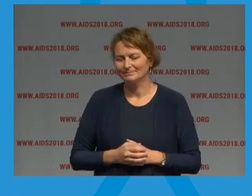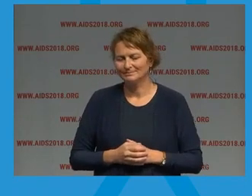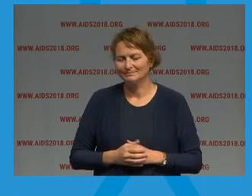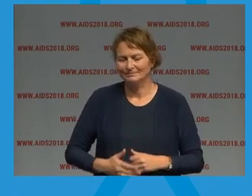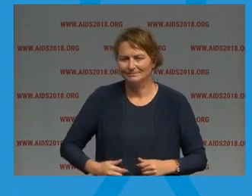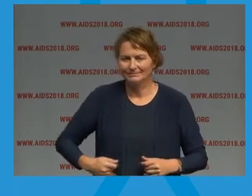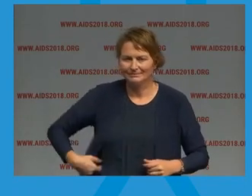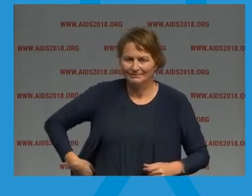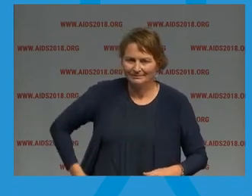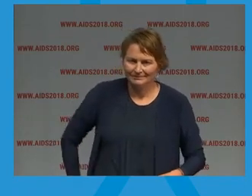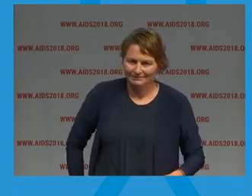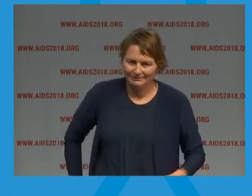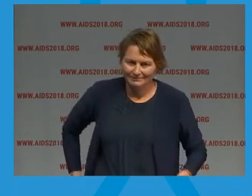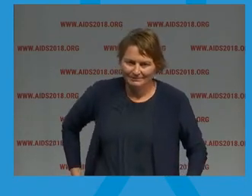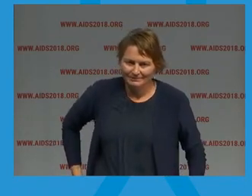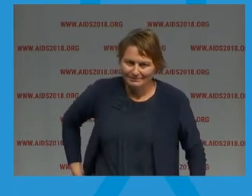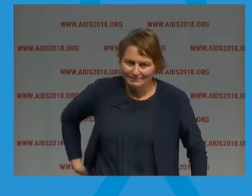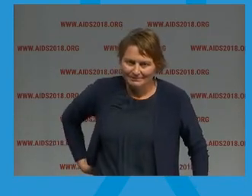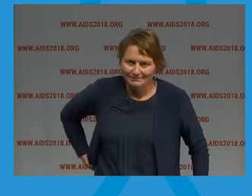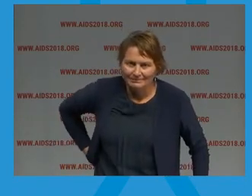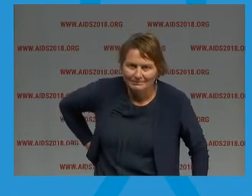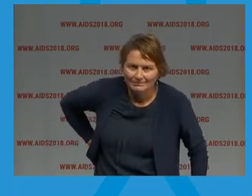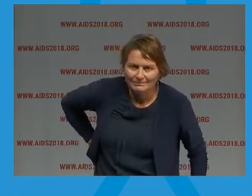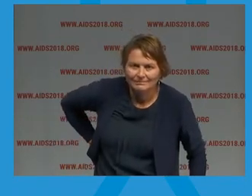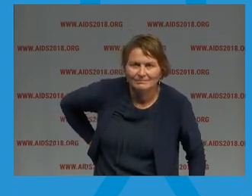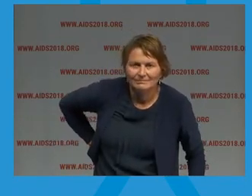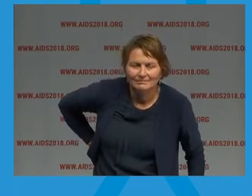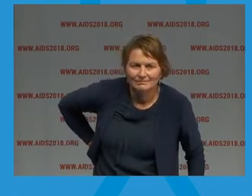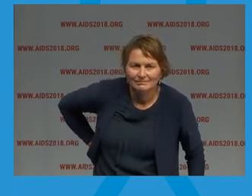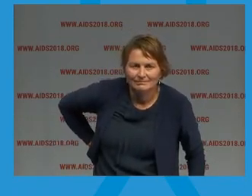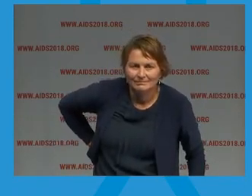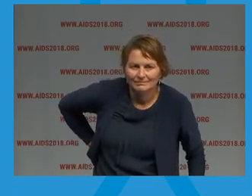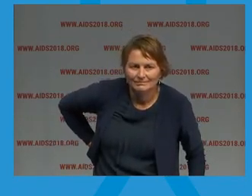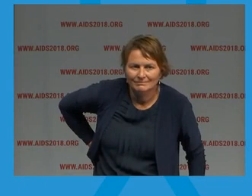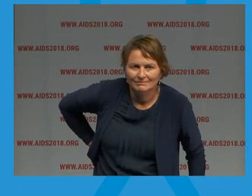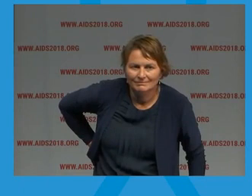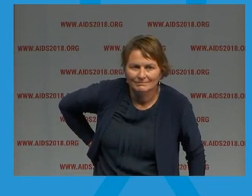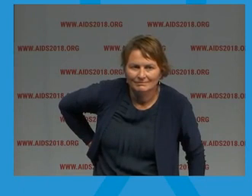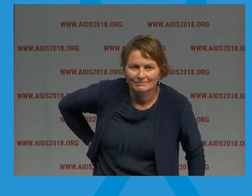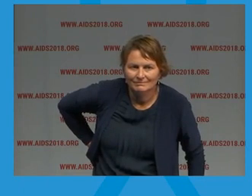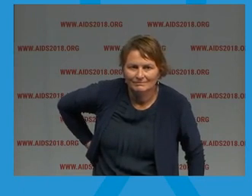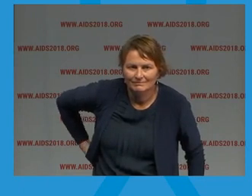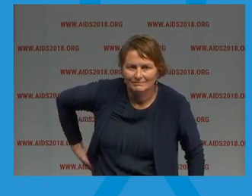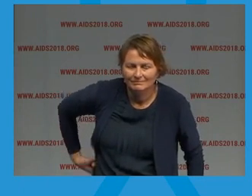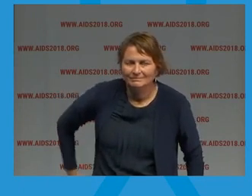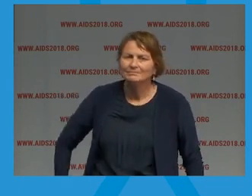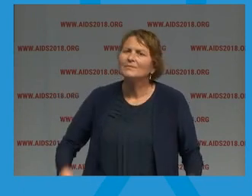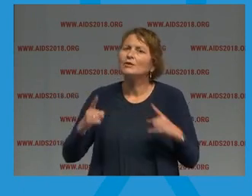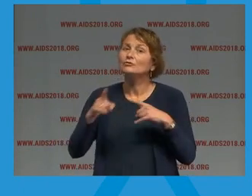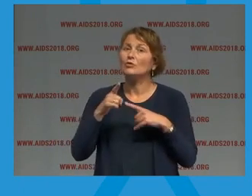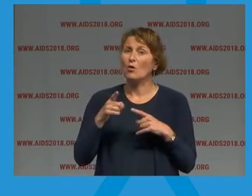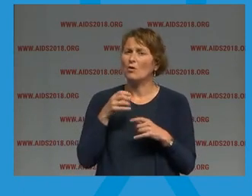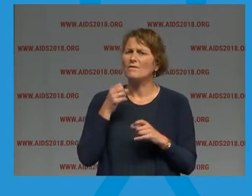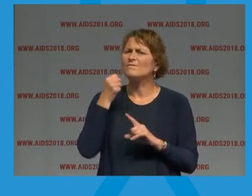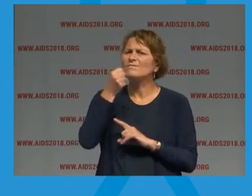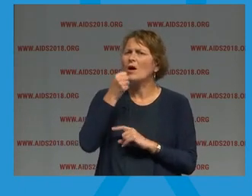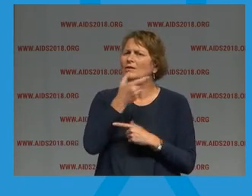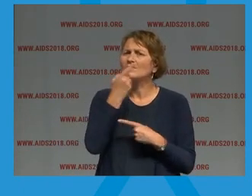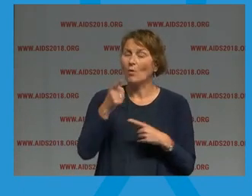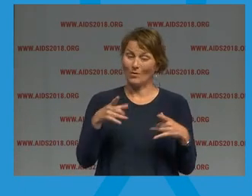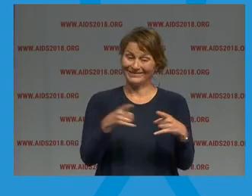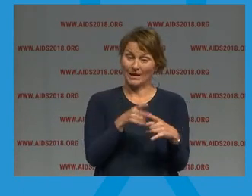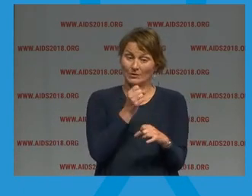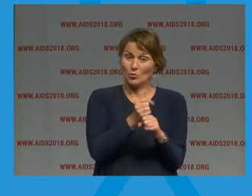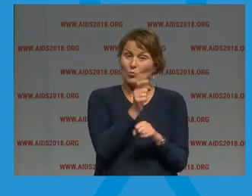encouraging me not stopping to fight for the sex workers' rights and their children, also including other general population in